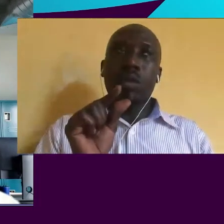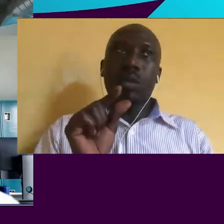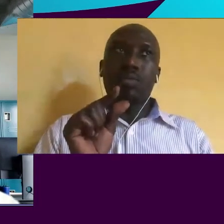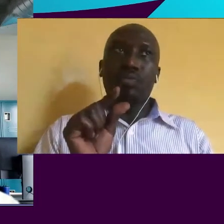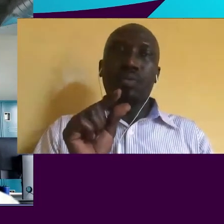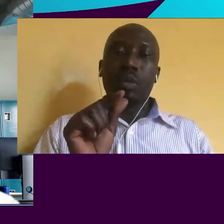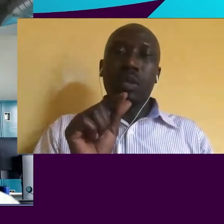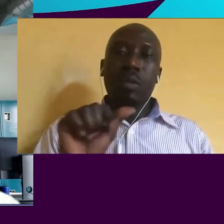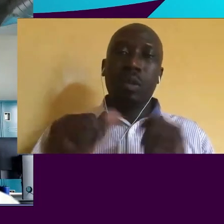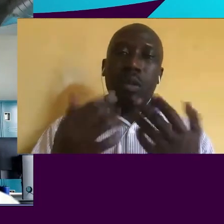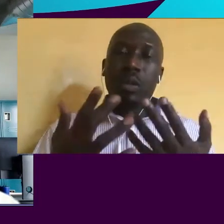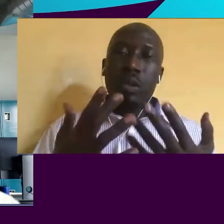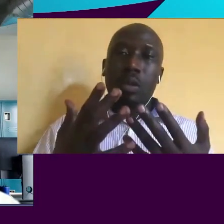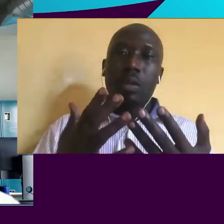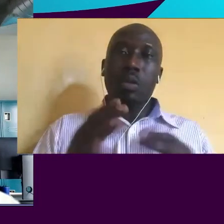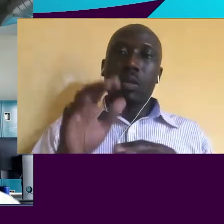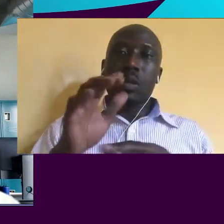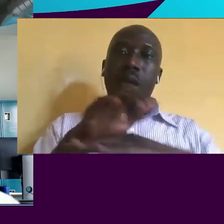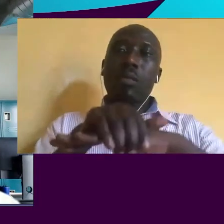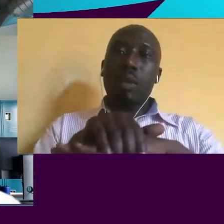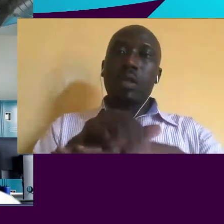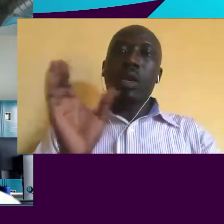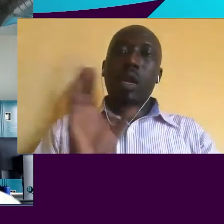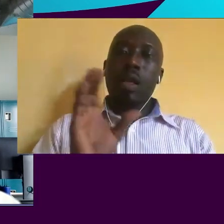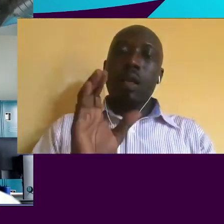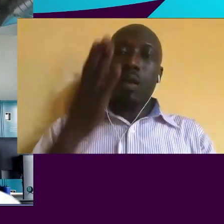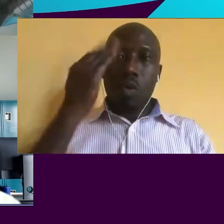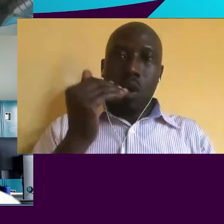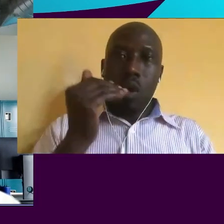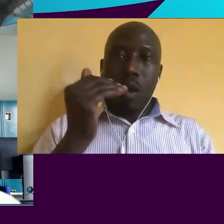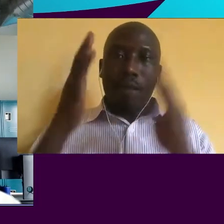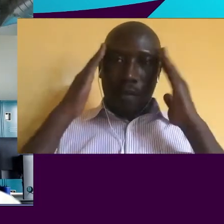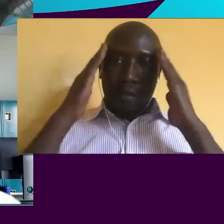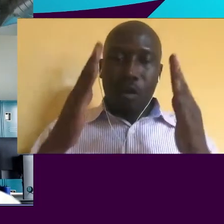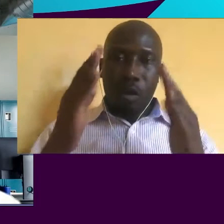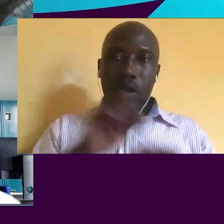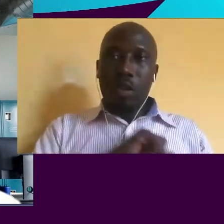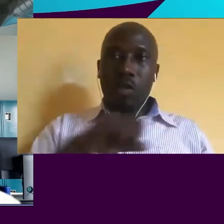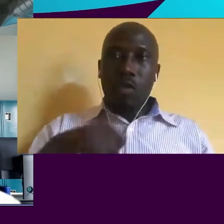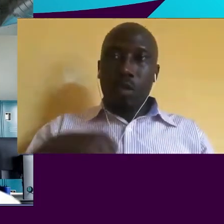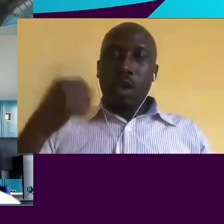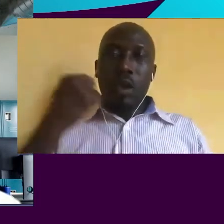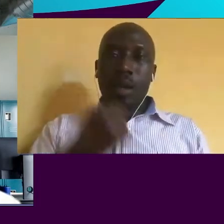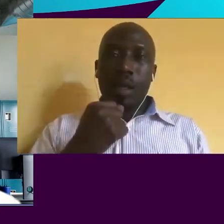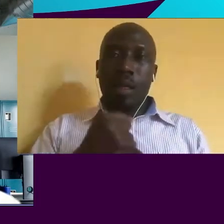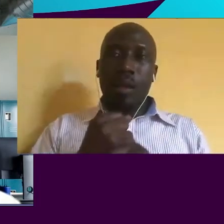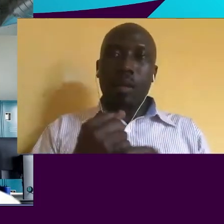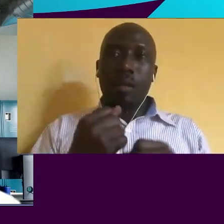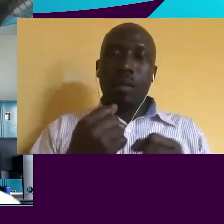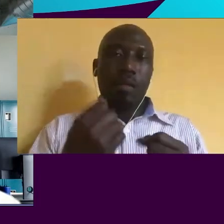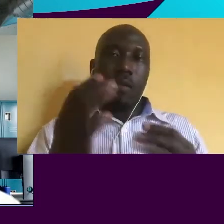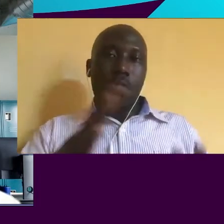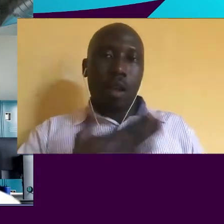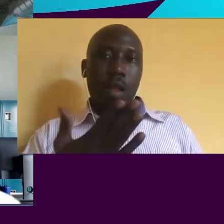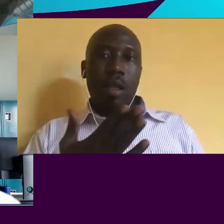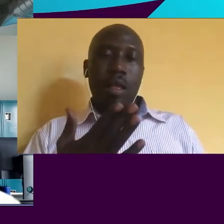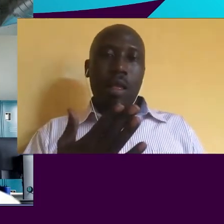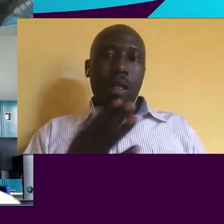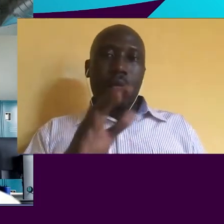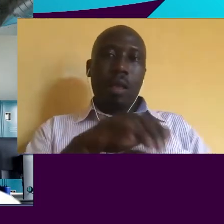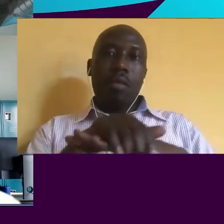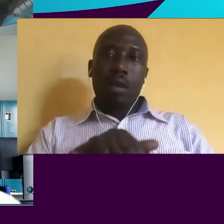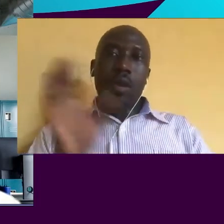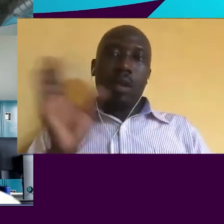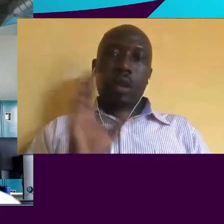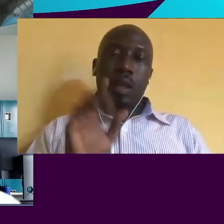the British Council and why the focus on women and girls. Well, for us at the British Council, we believe that empowering